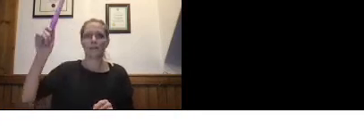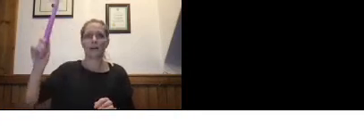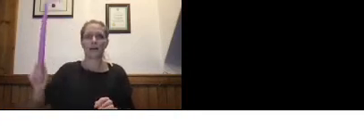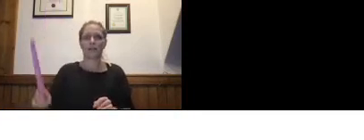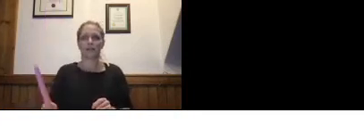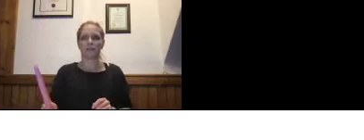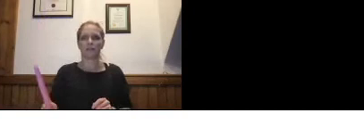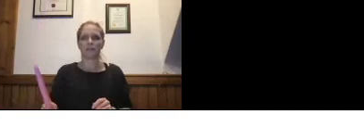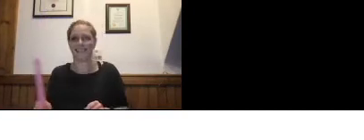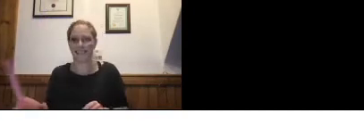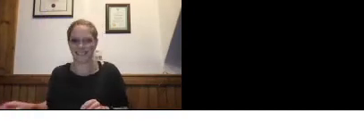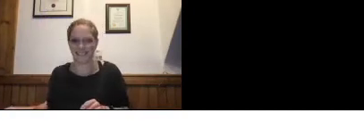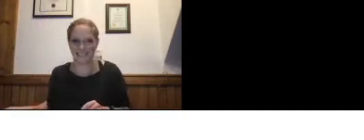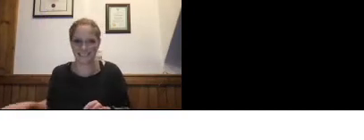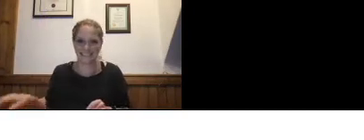Clickorama.